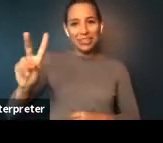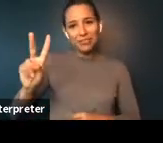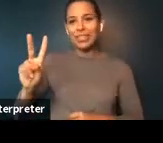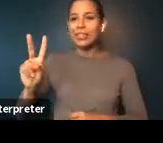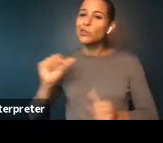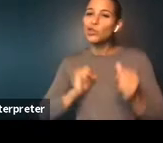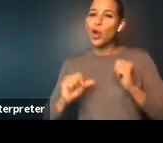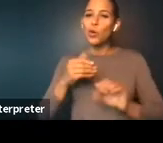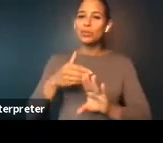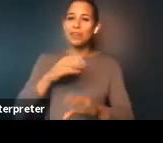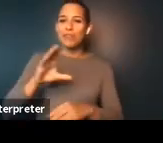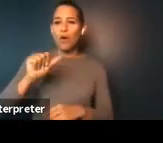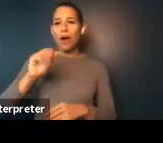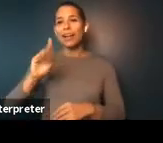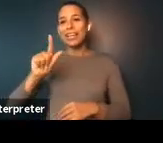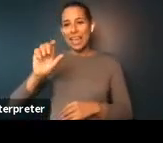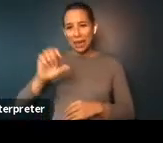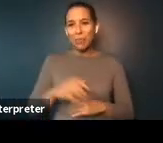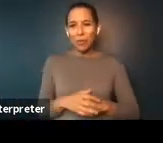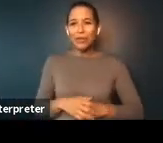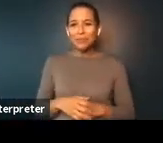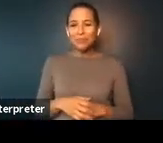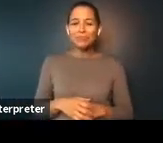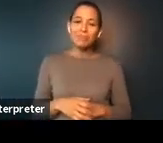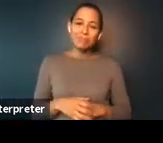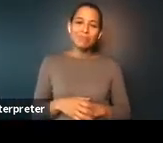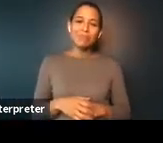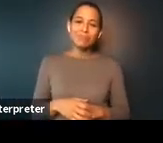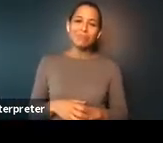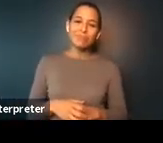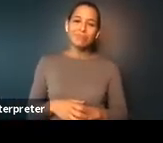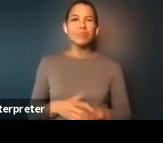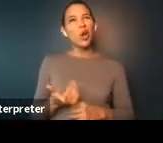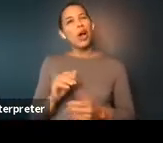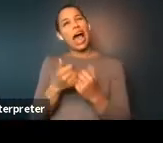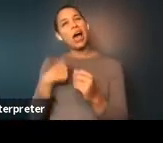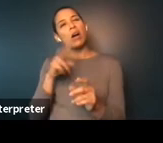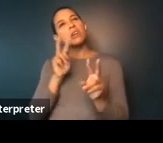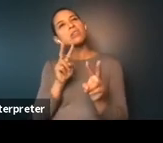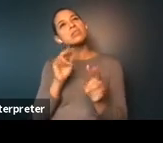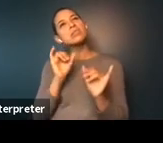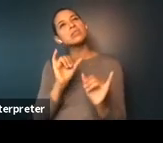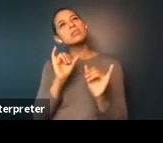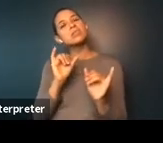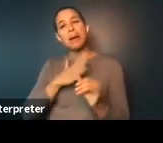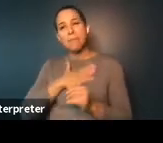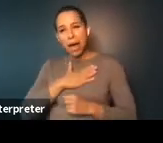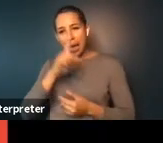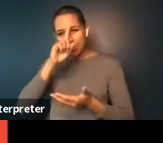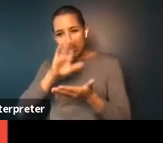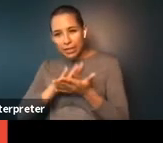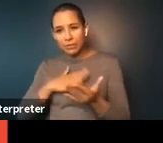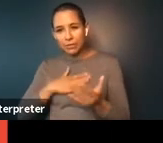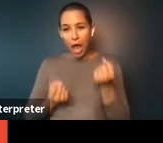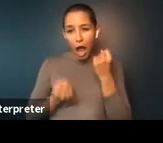the way my own understanding, uh, was woven together included also images from my